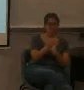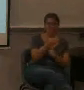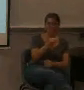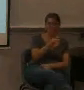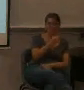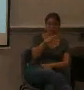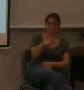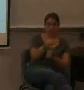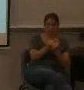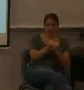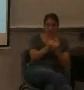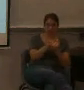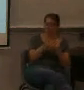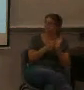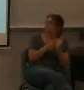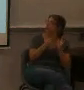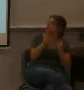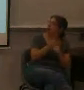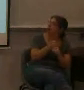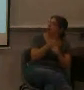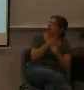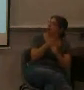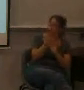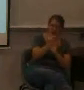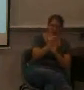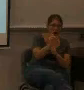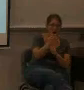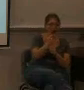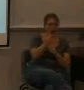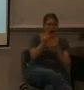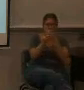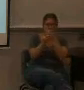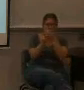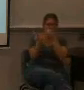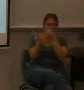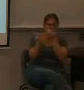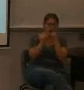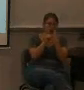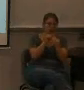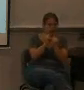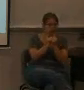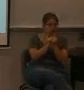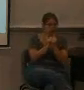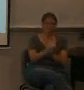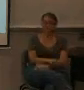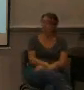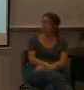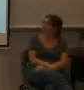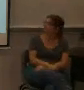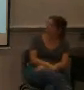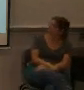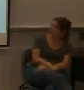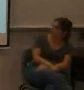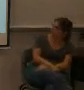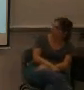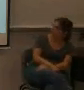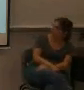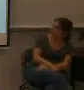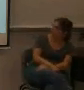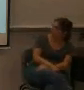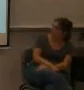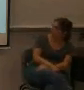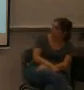P together, and sometimes you get a potassium or a nitrogen and potassium response together, being the dominant response.